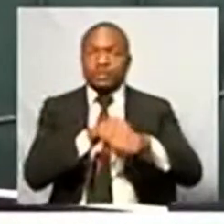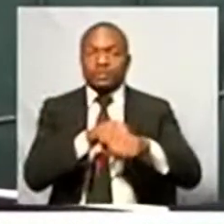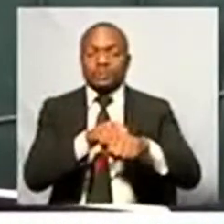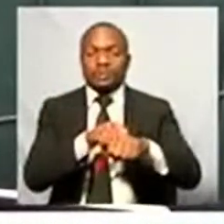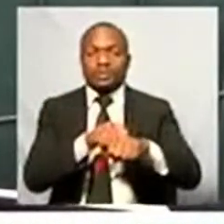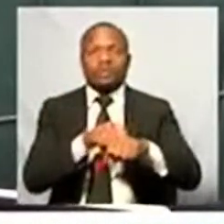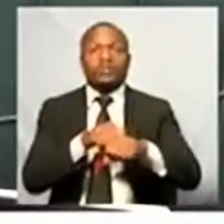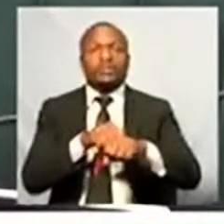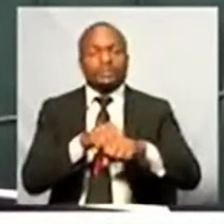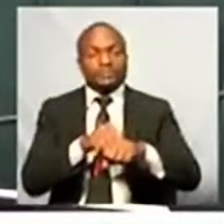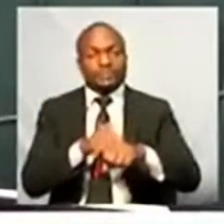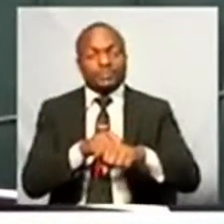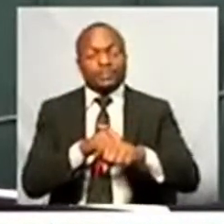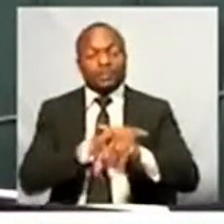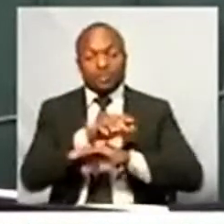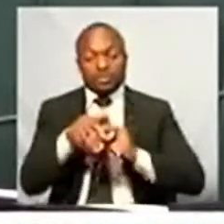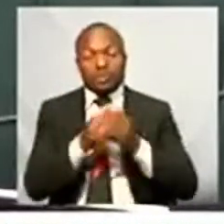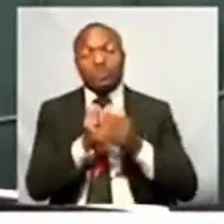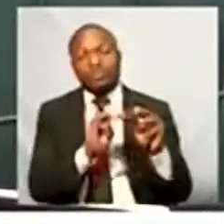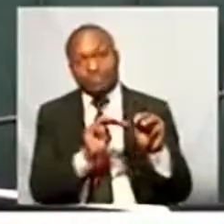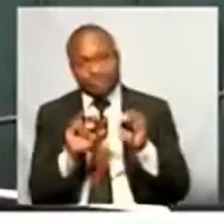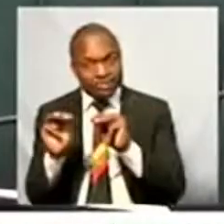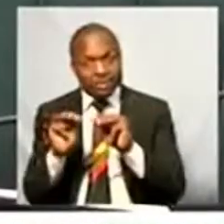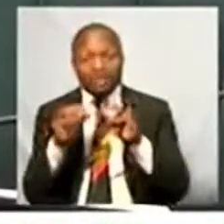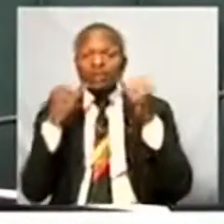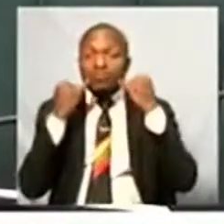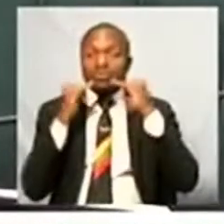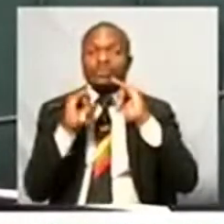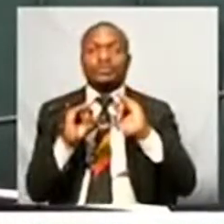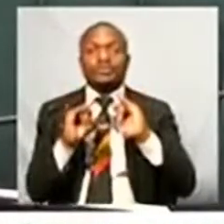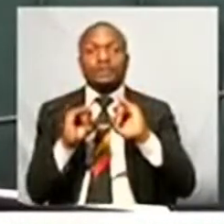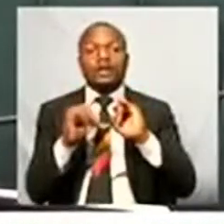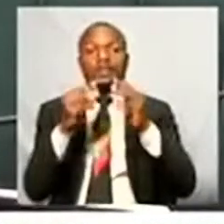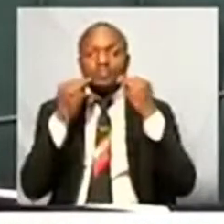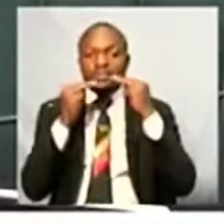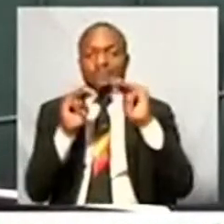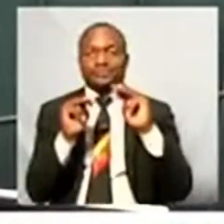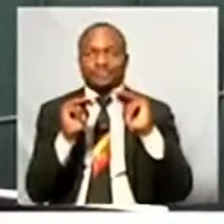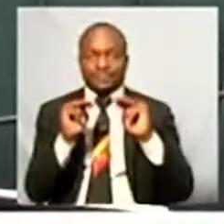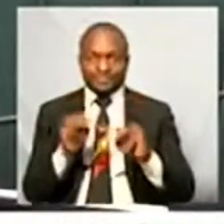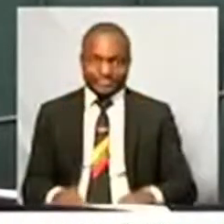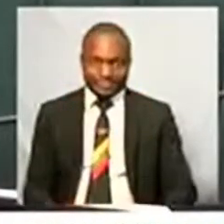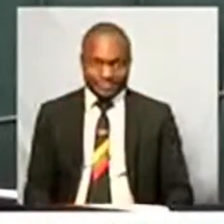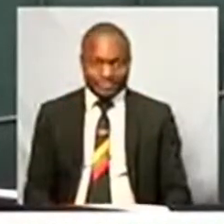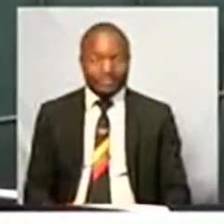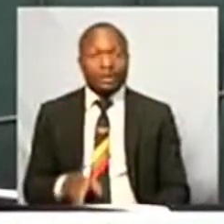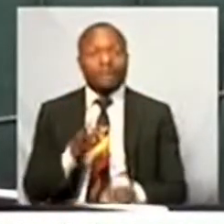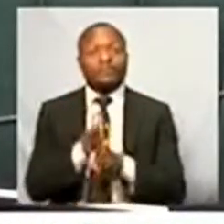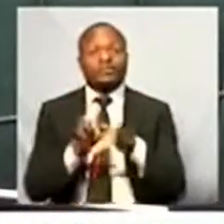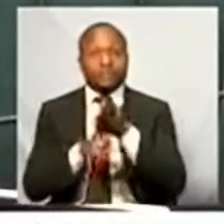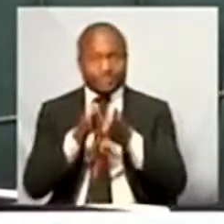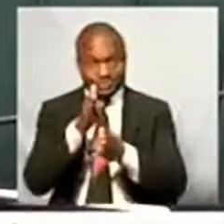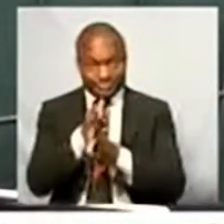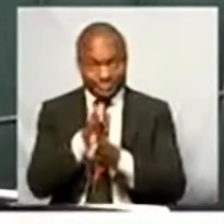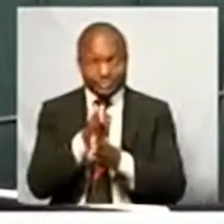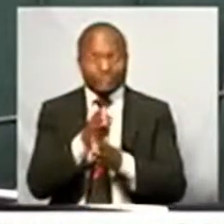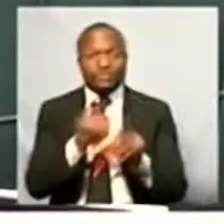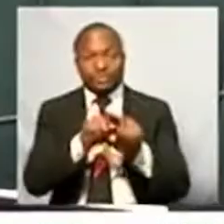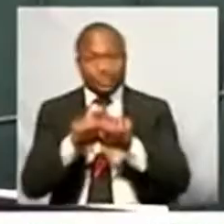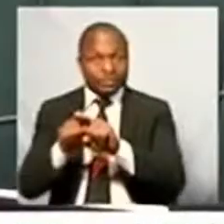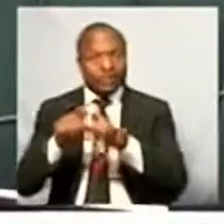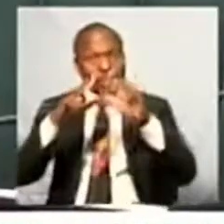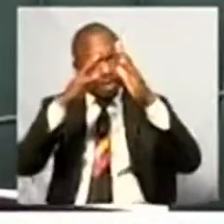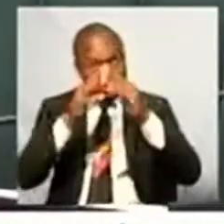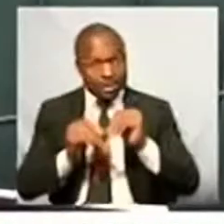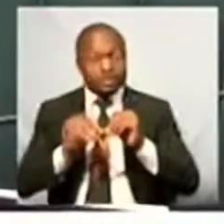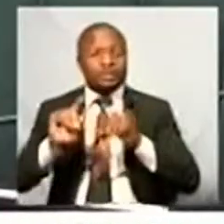logistics, information and media. and infrastructure, housing and